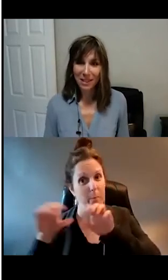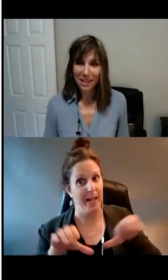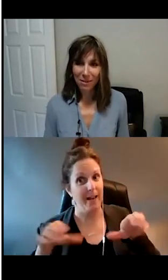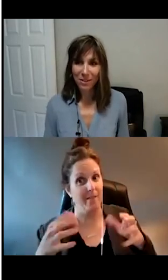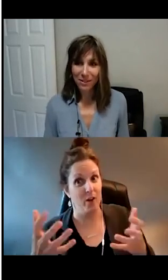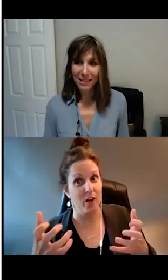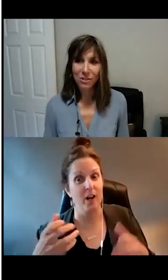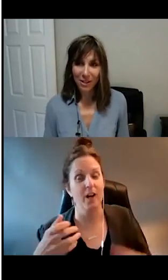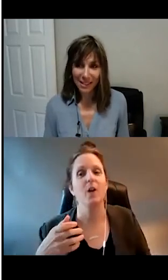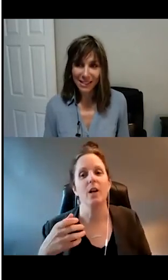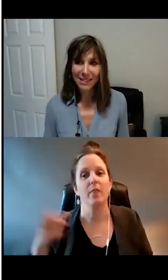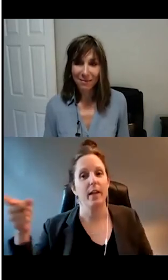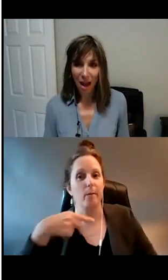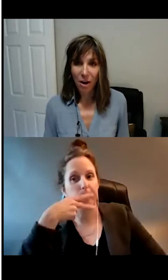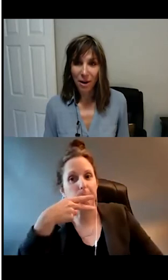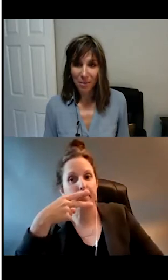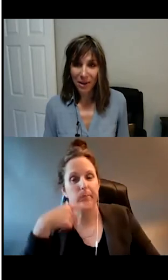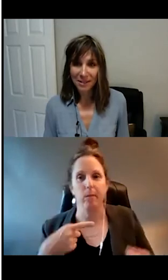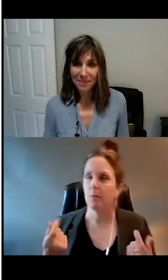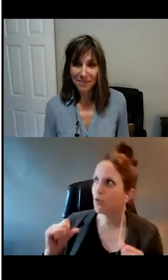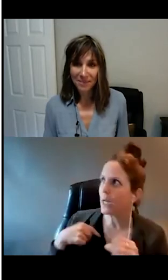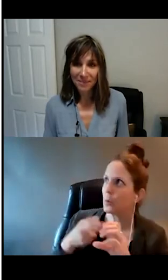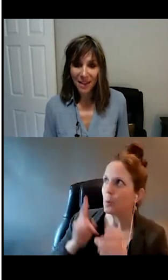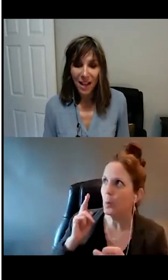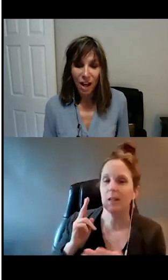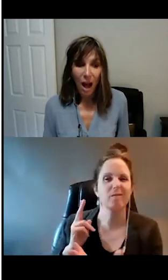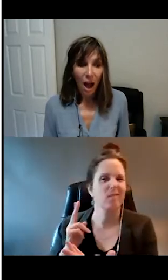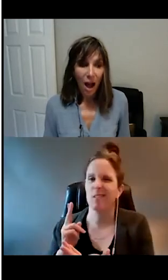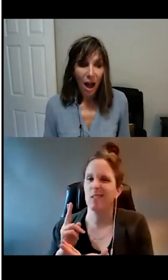be terribly helpful. That is a great point.